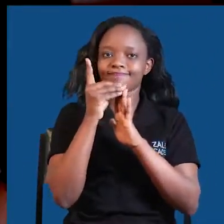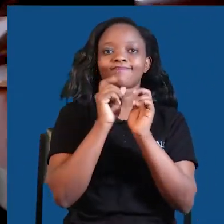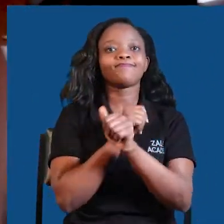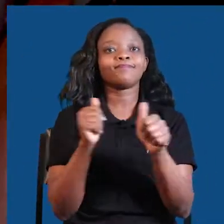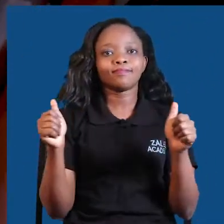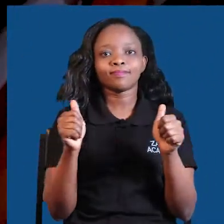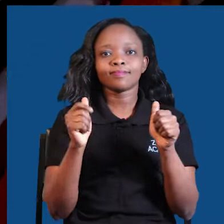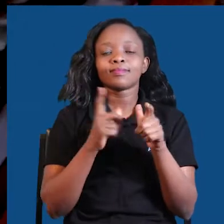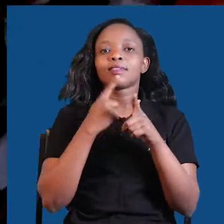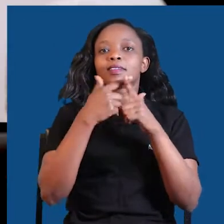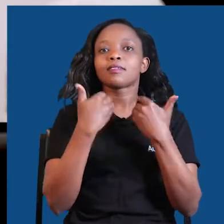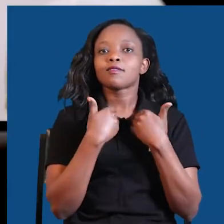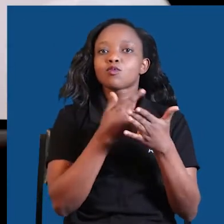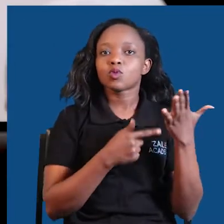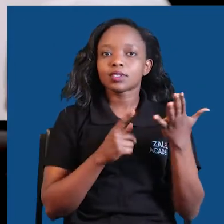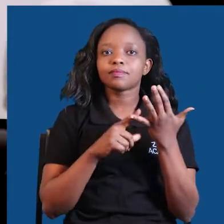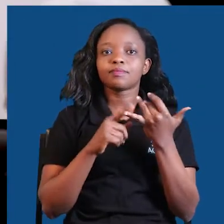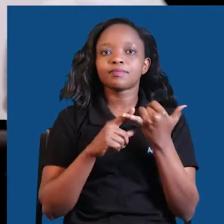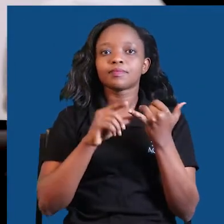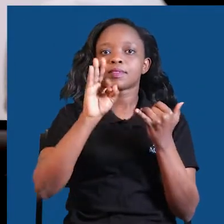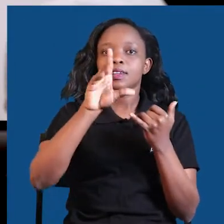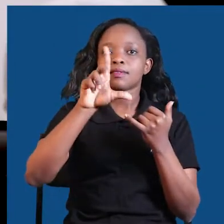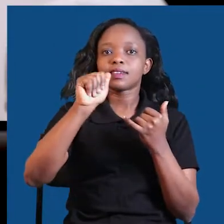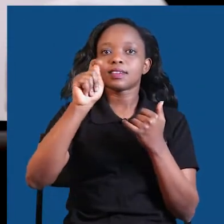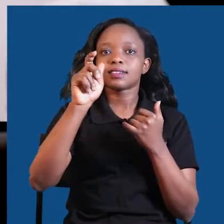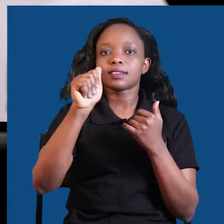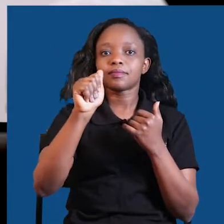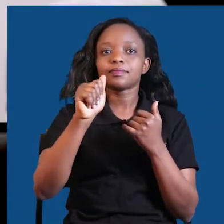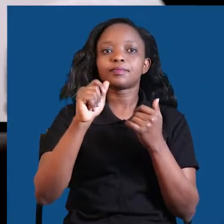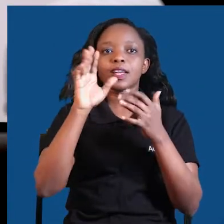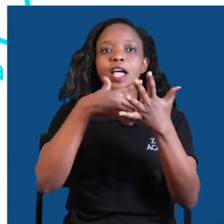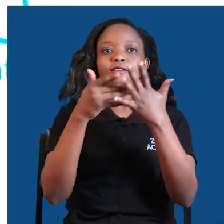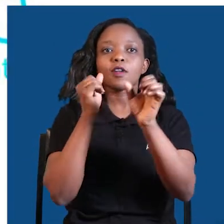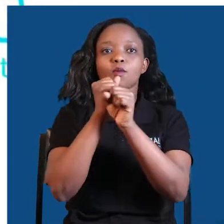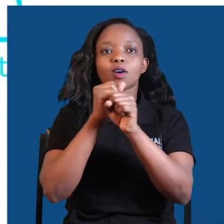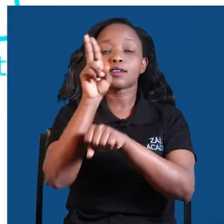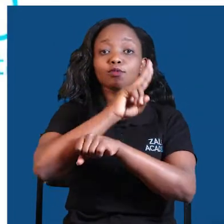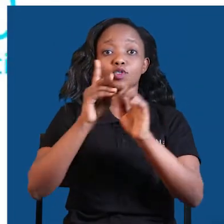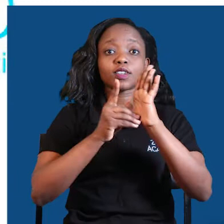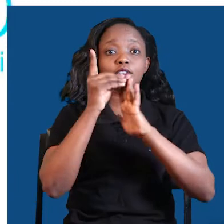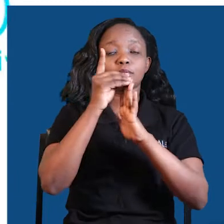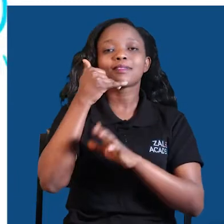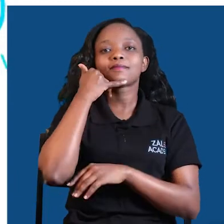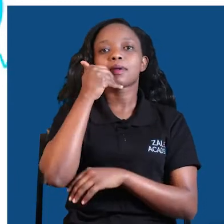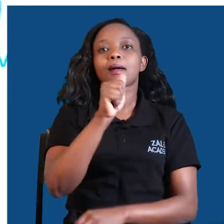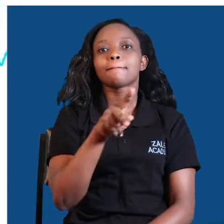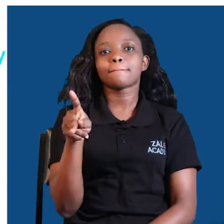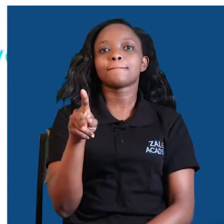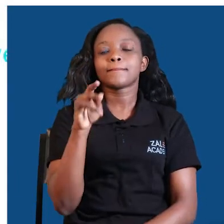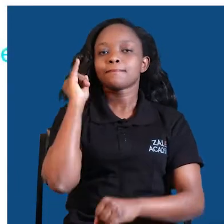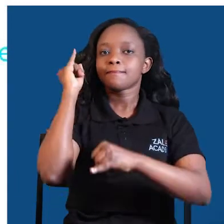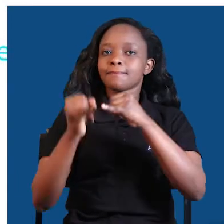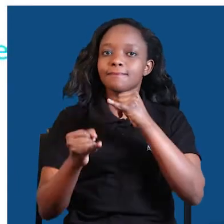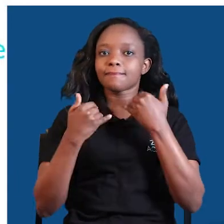Kotlin. And then we have Flutter as well. It is a framework that is used to develop mobile